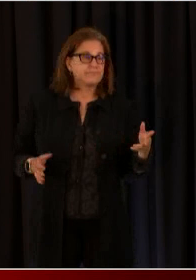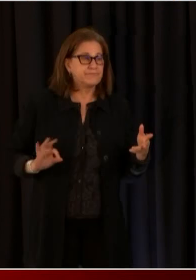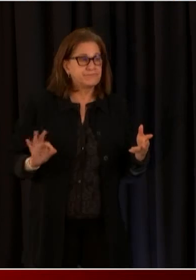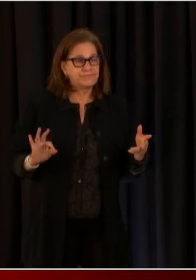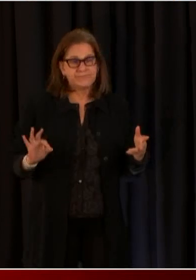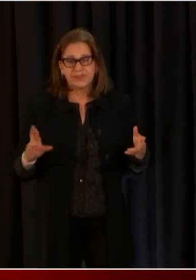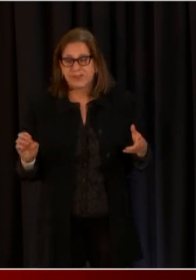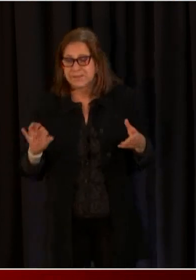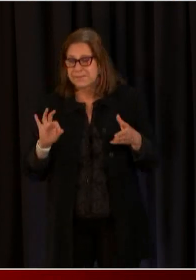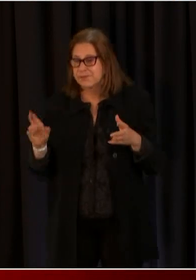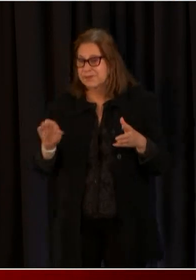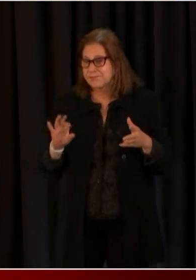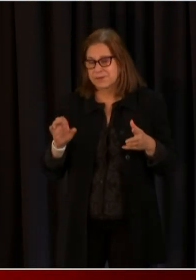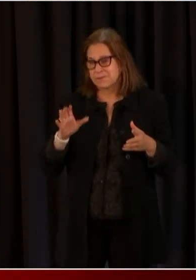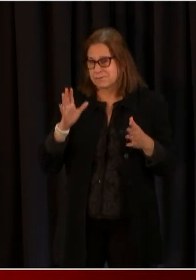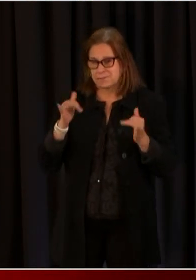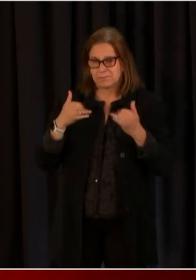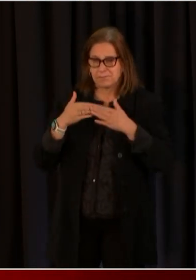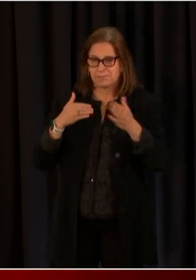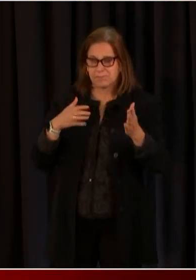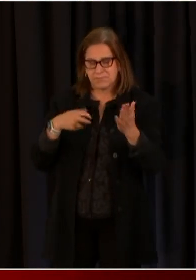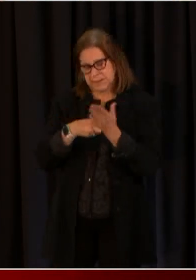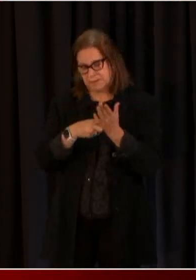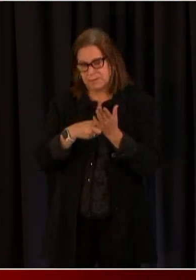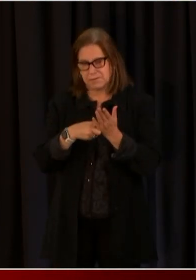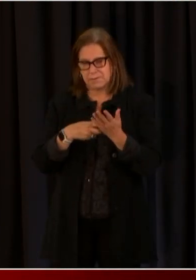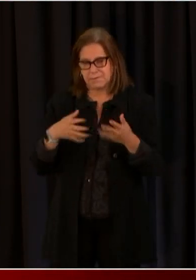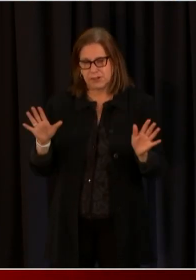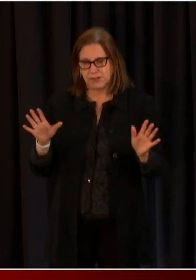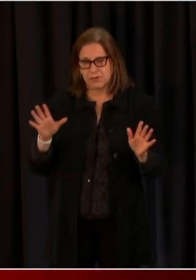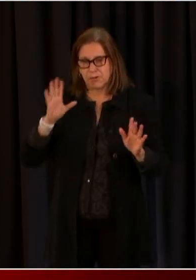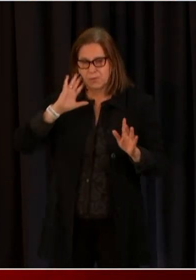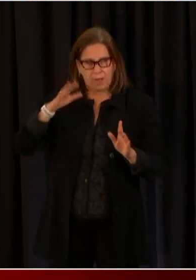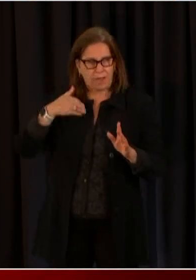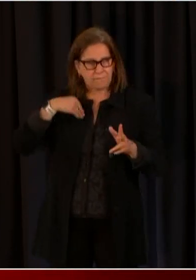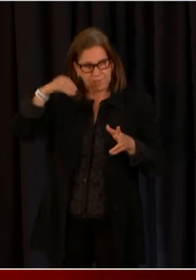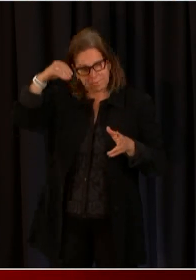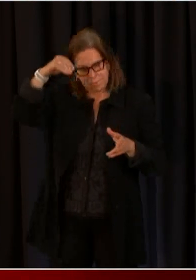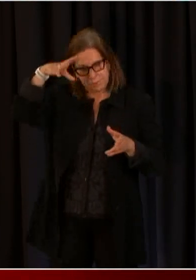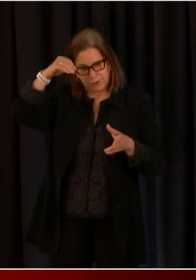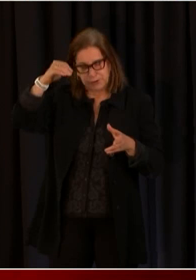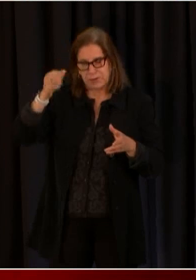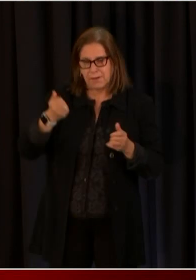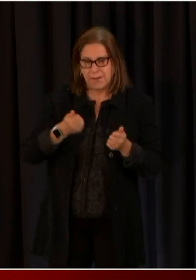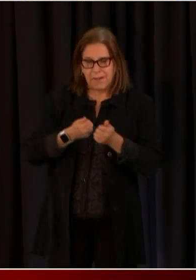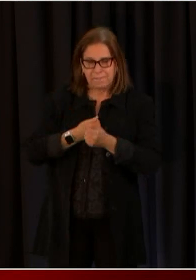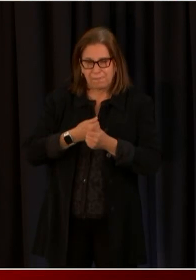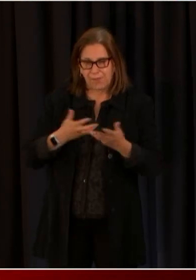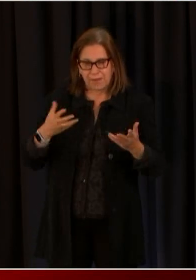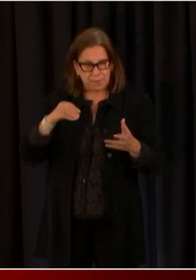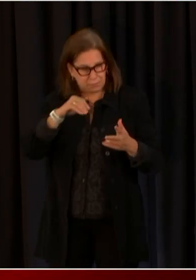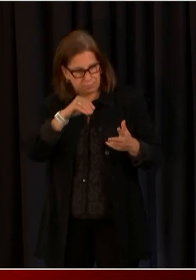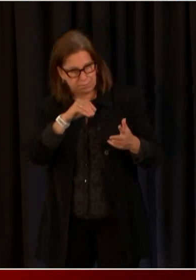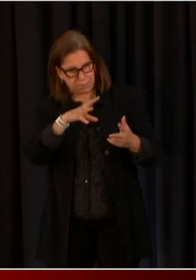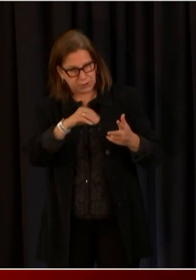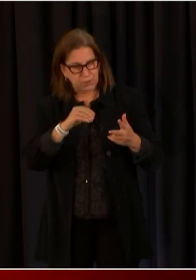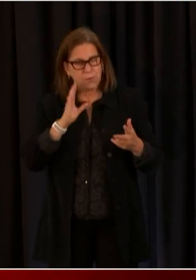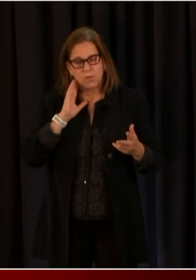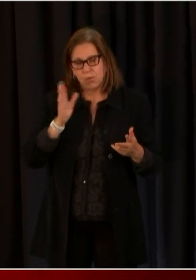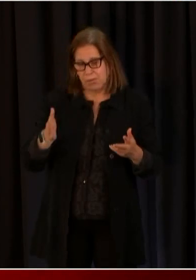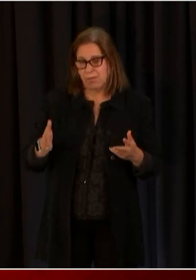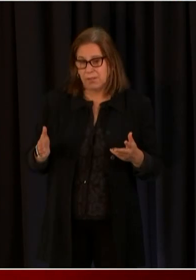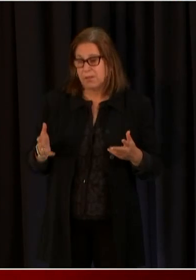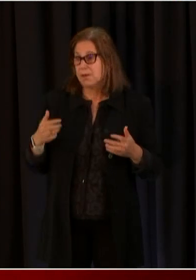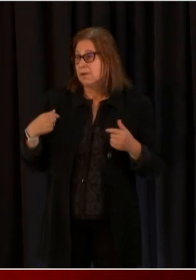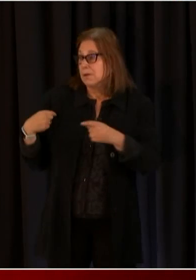regulations and all driving regulations. We have been on a pause during COVID